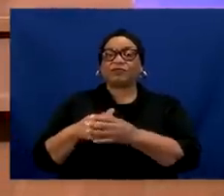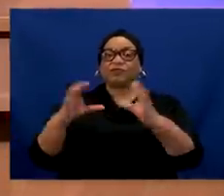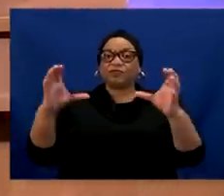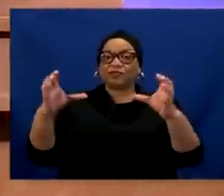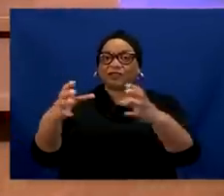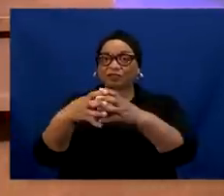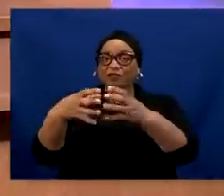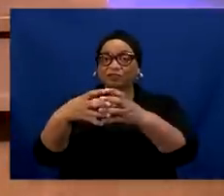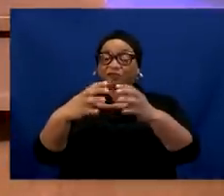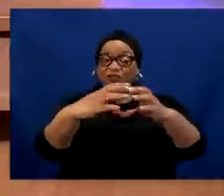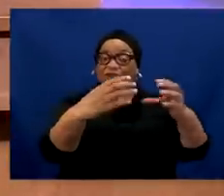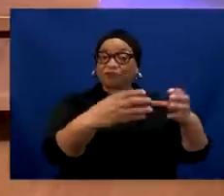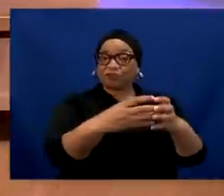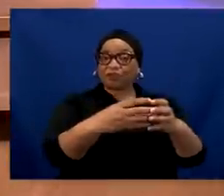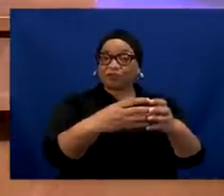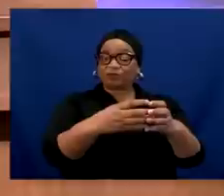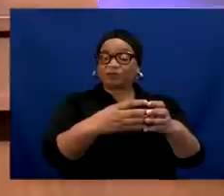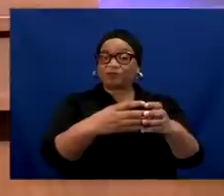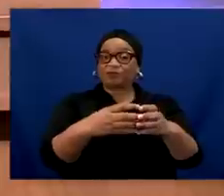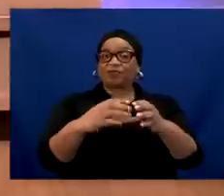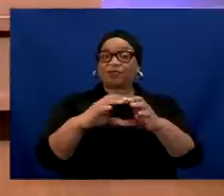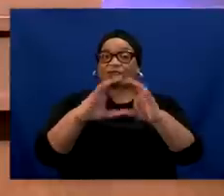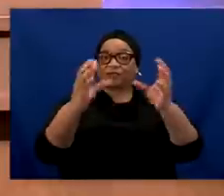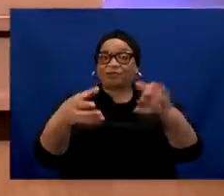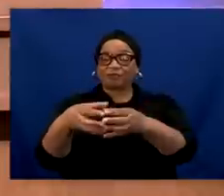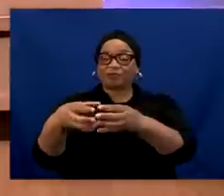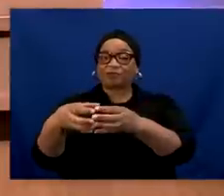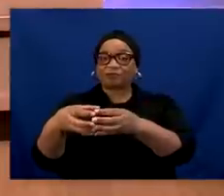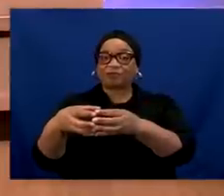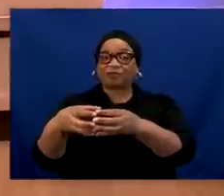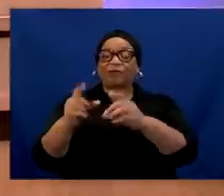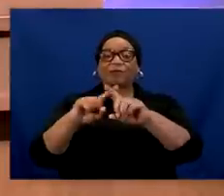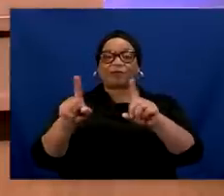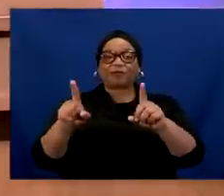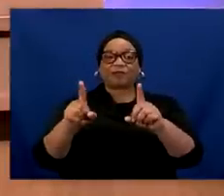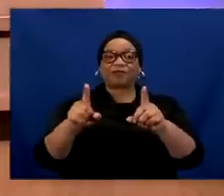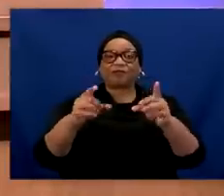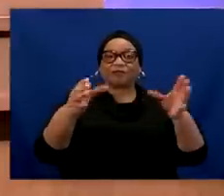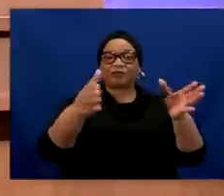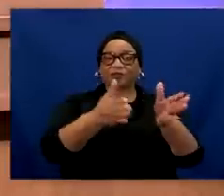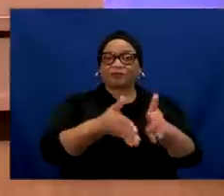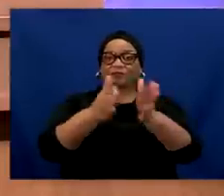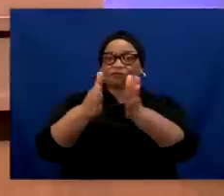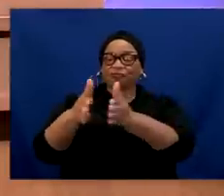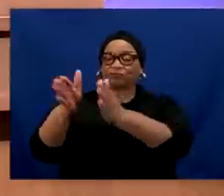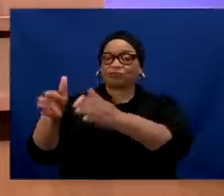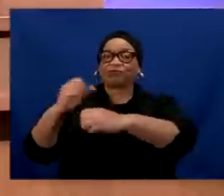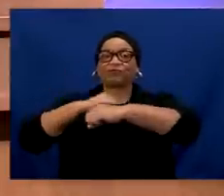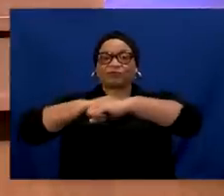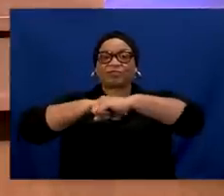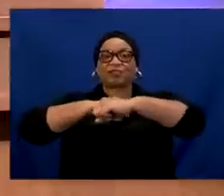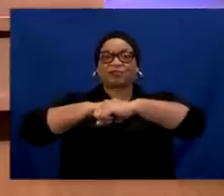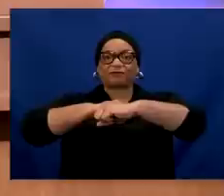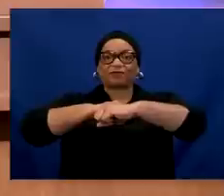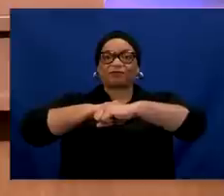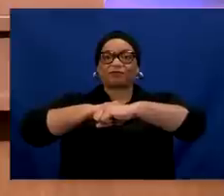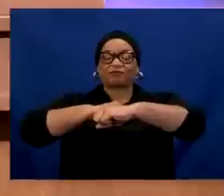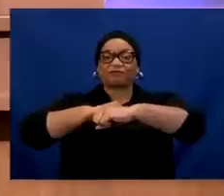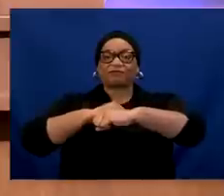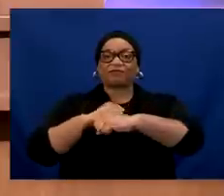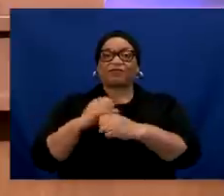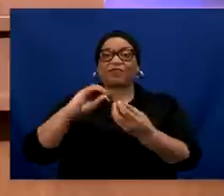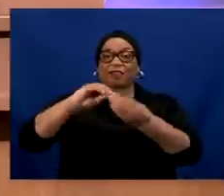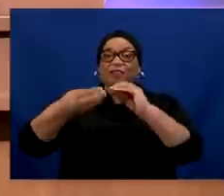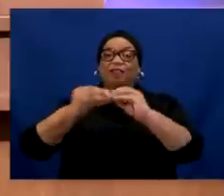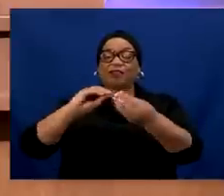pod, in that bubble. Be very careful. Be very safe. Numbers are spiking in some places